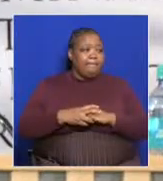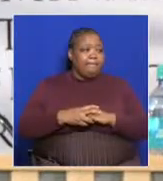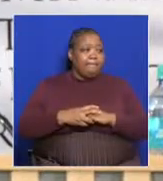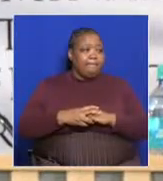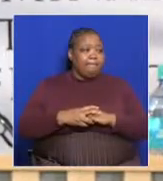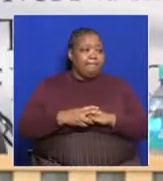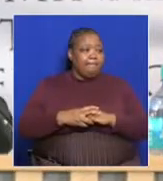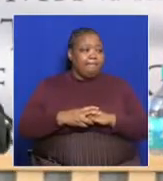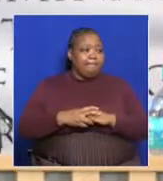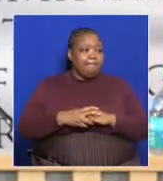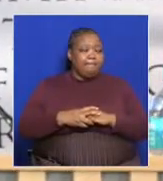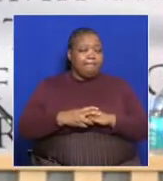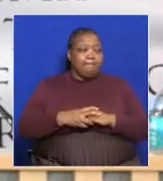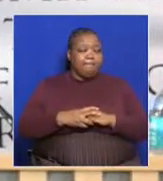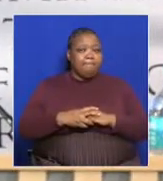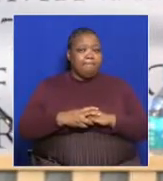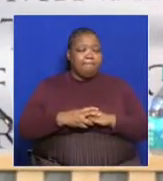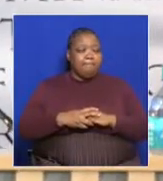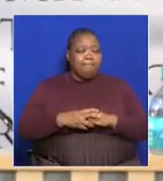at